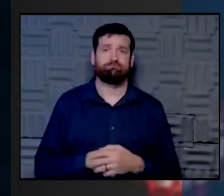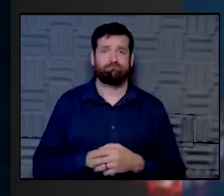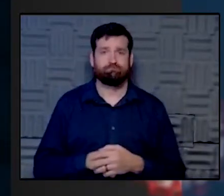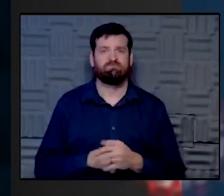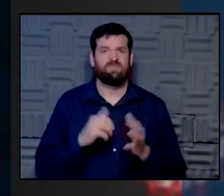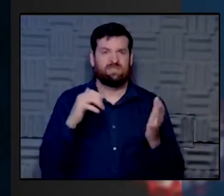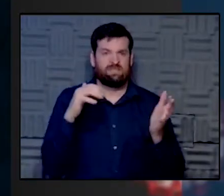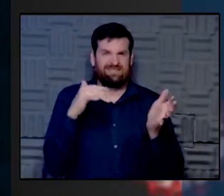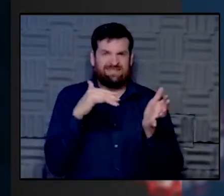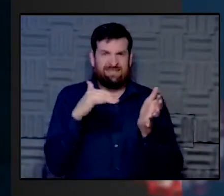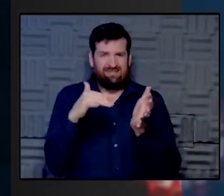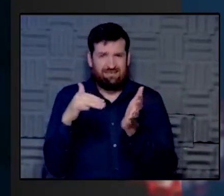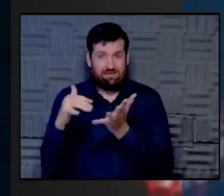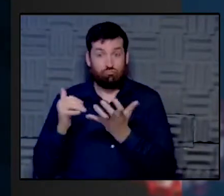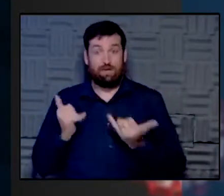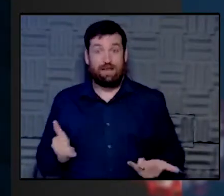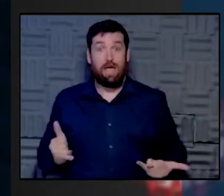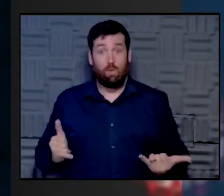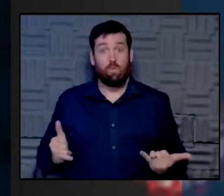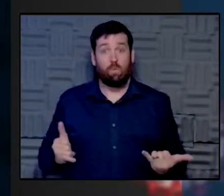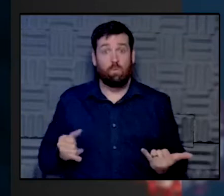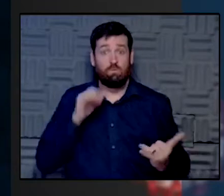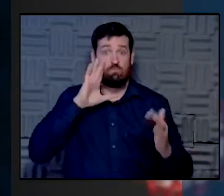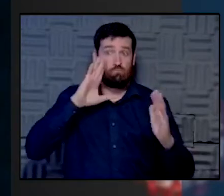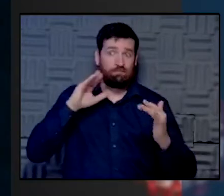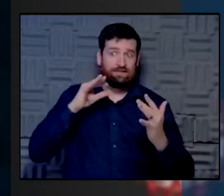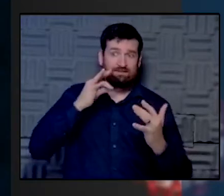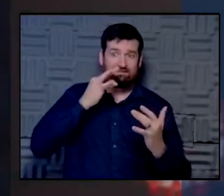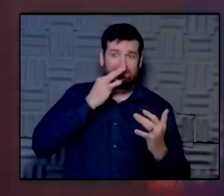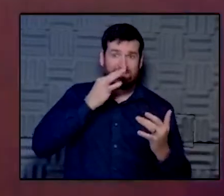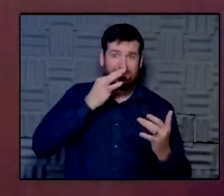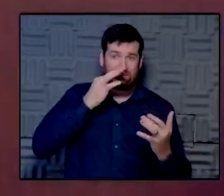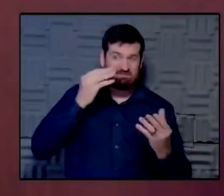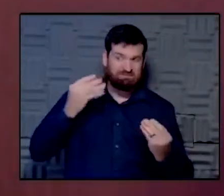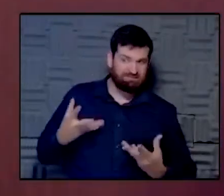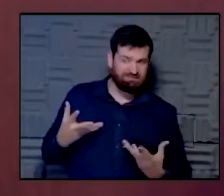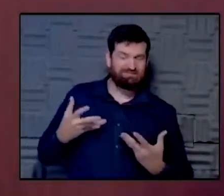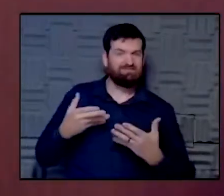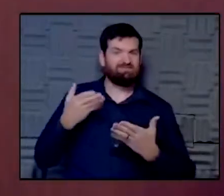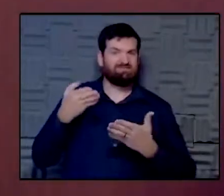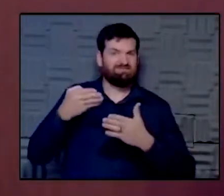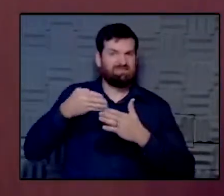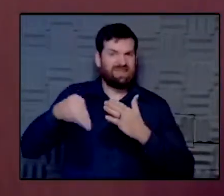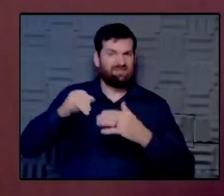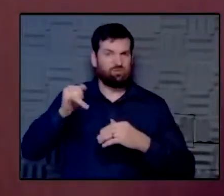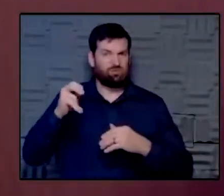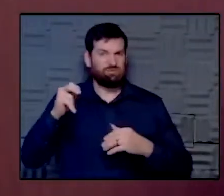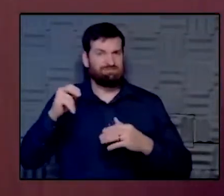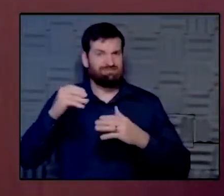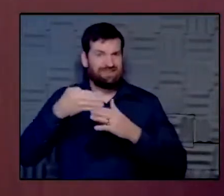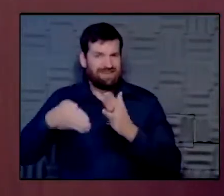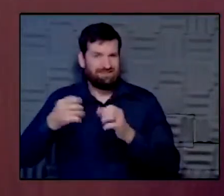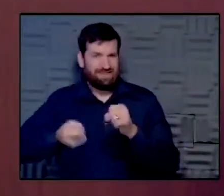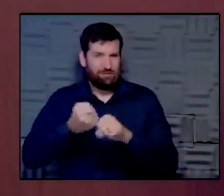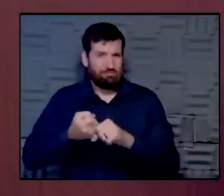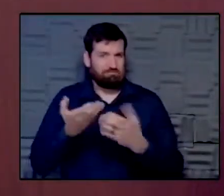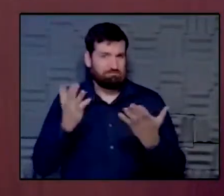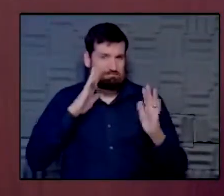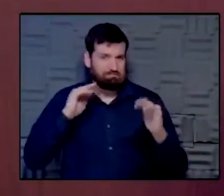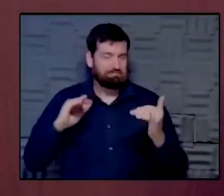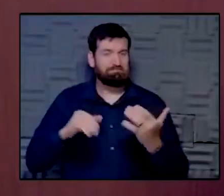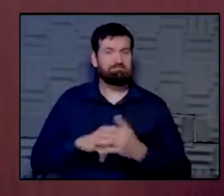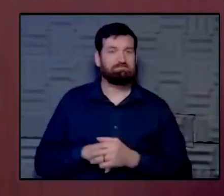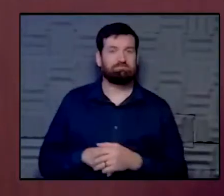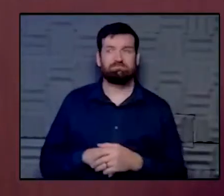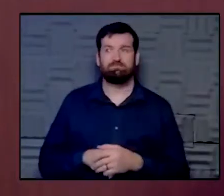are Yeah. currently in progress, and hopefully we'll know something, I want to say by the end of the year. I don't know if that's realistic or not, but that's Yeah. sort of what I'm